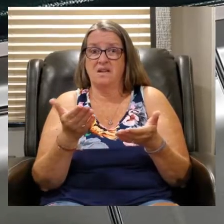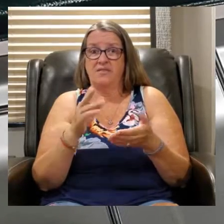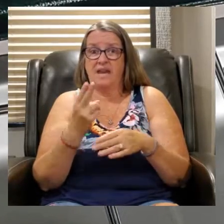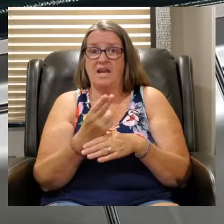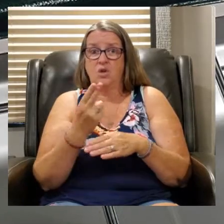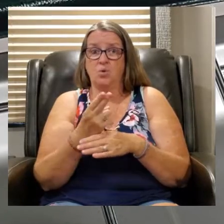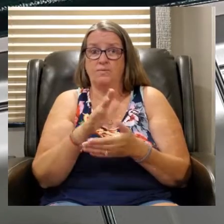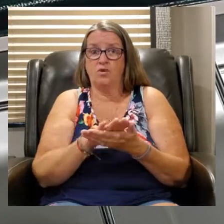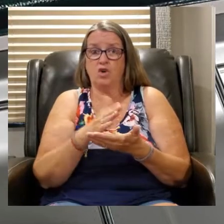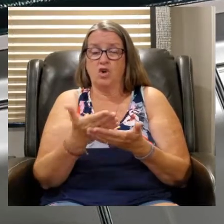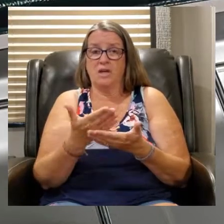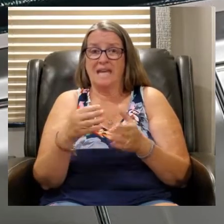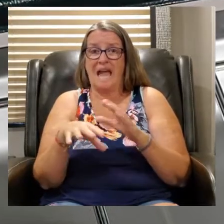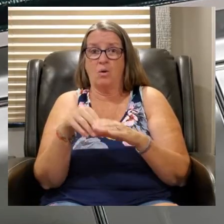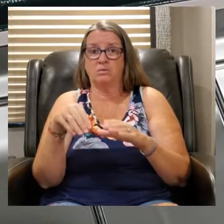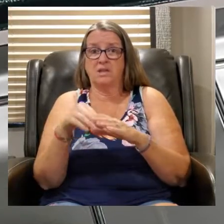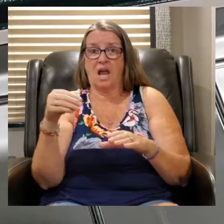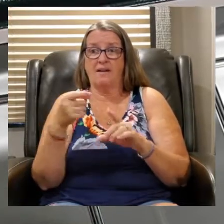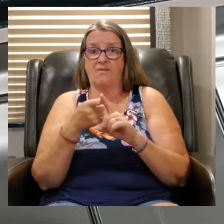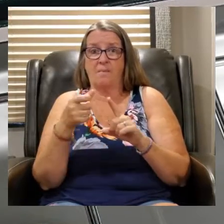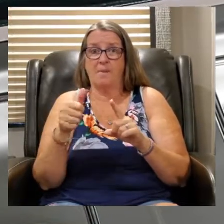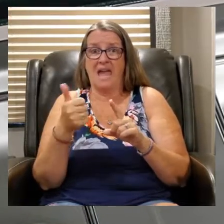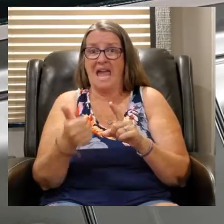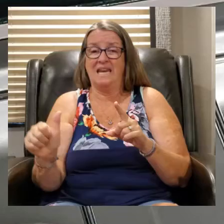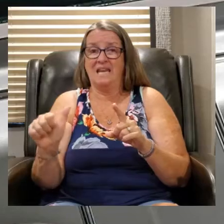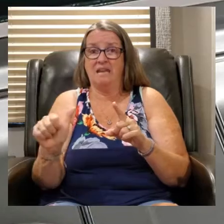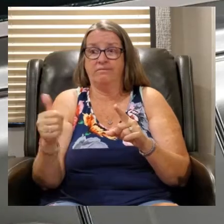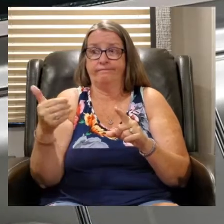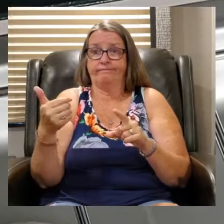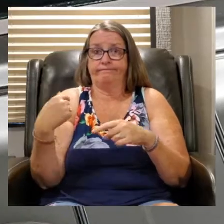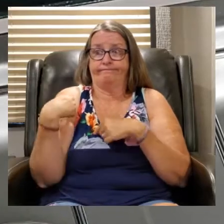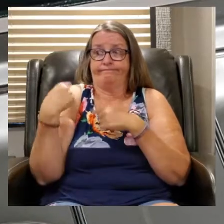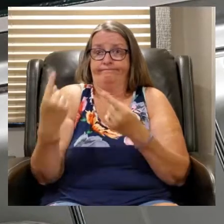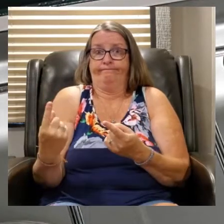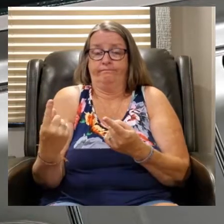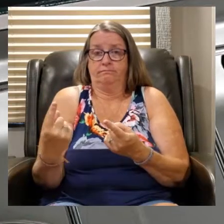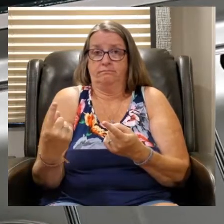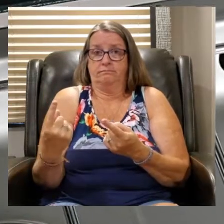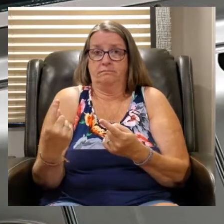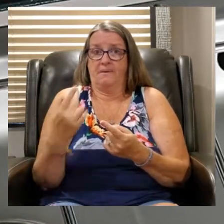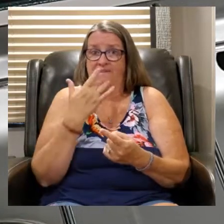that I've had to cook with outside out of anything I've ever had.